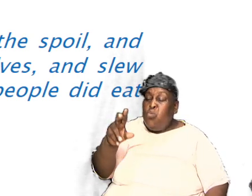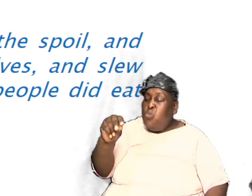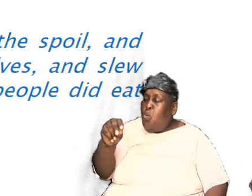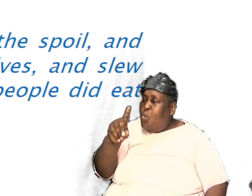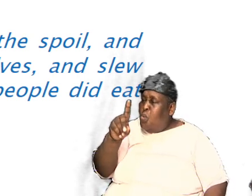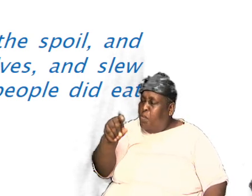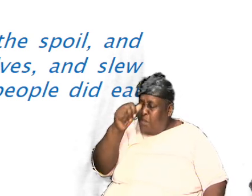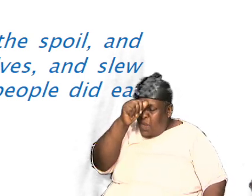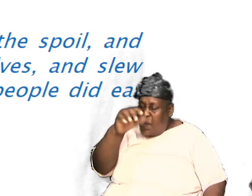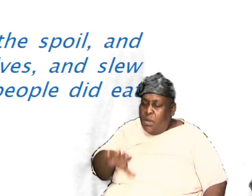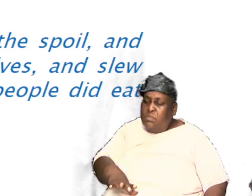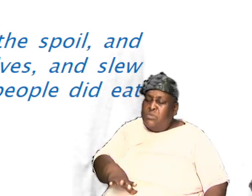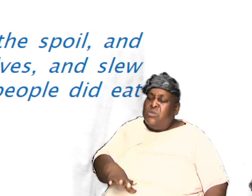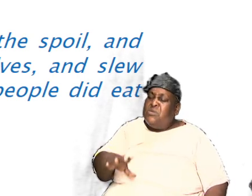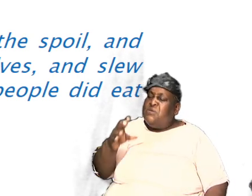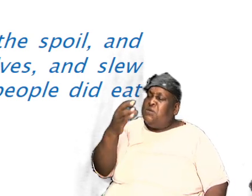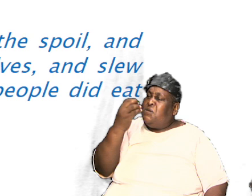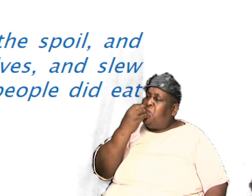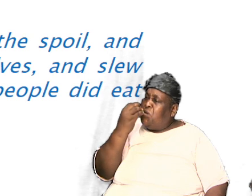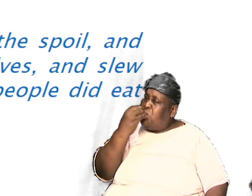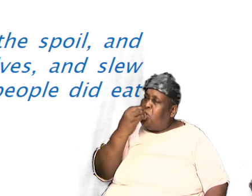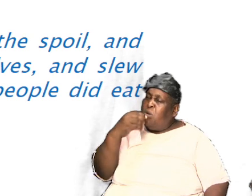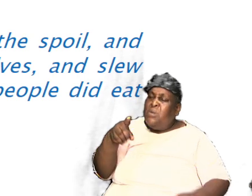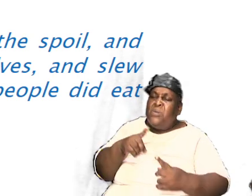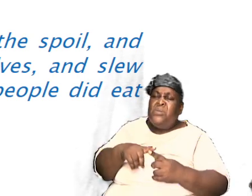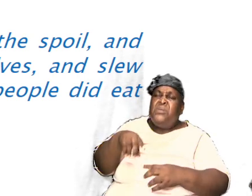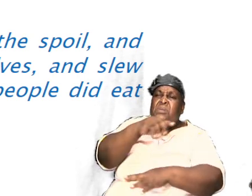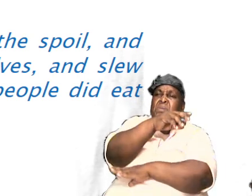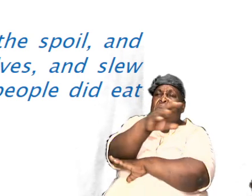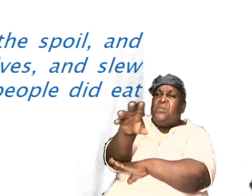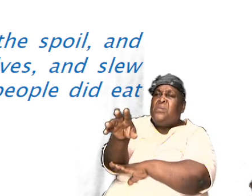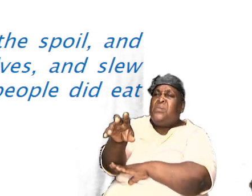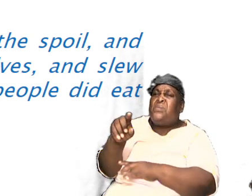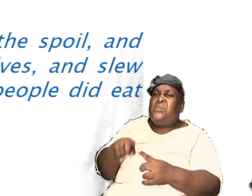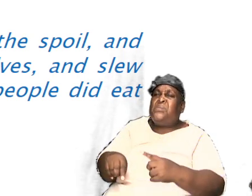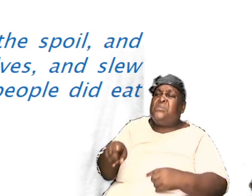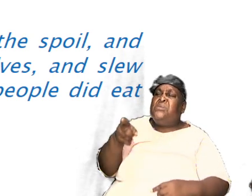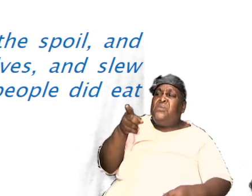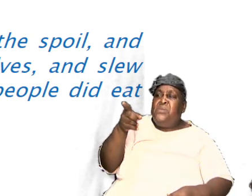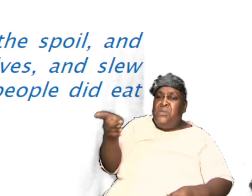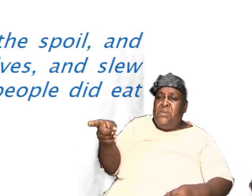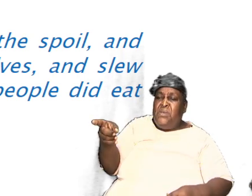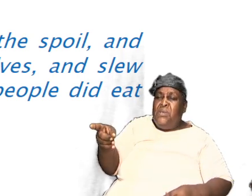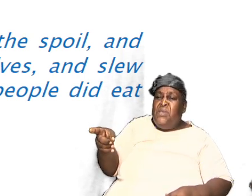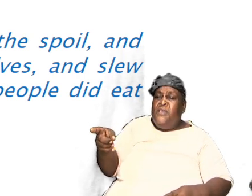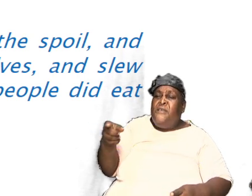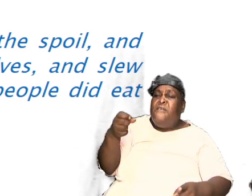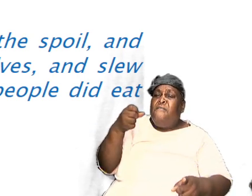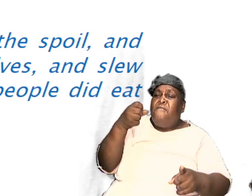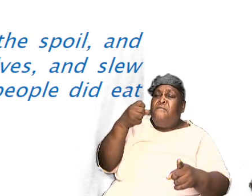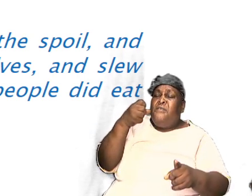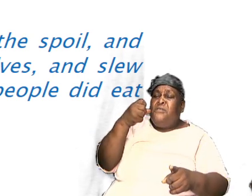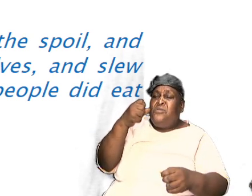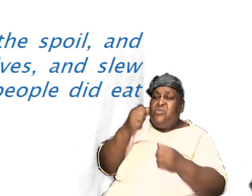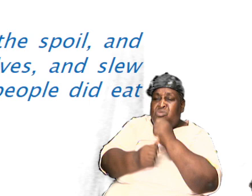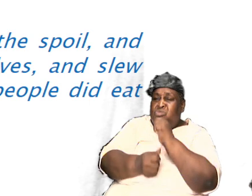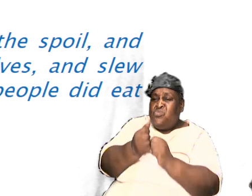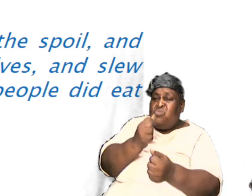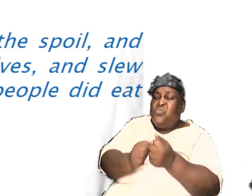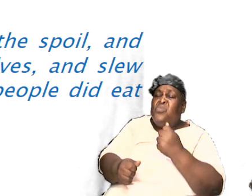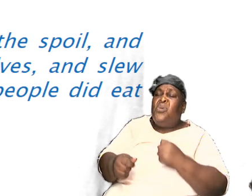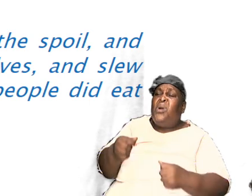eat until evening, until the avenge of his enemy, it caused Israel to sin. And this is